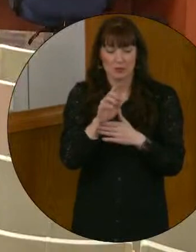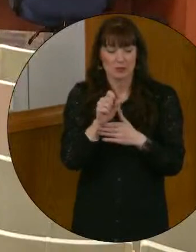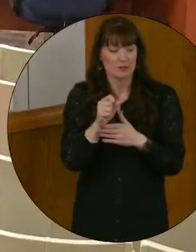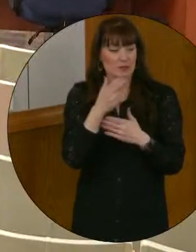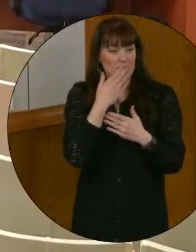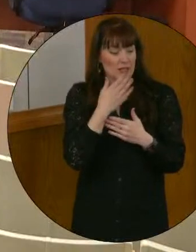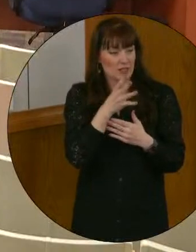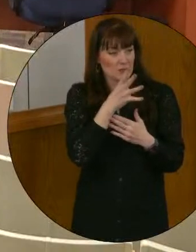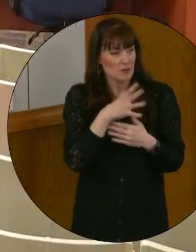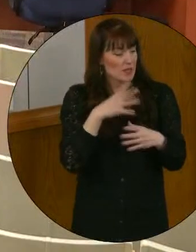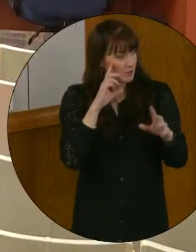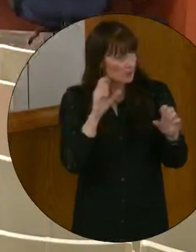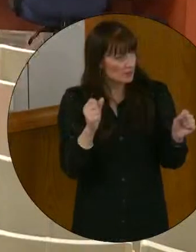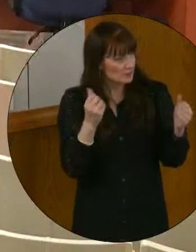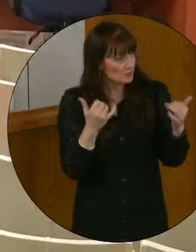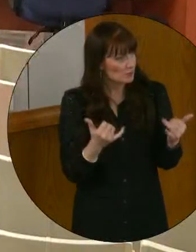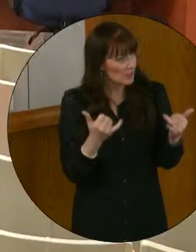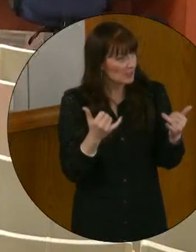this time,